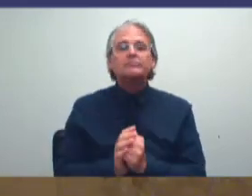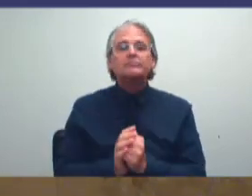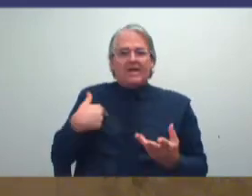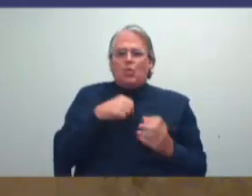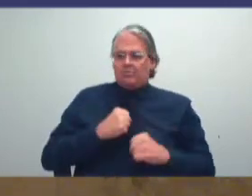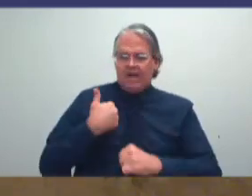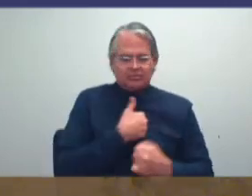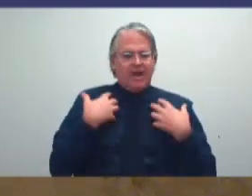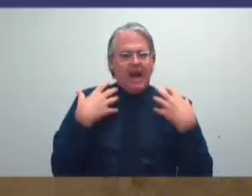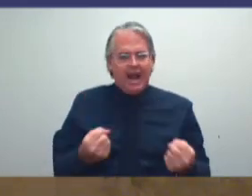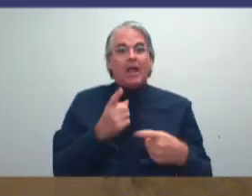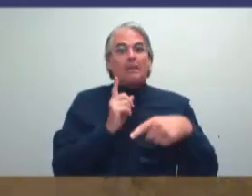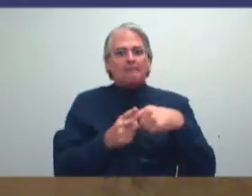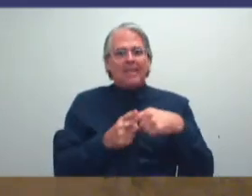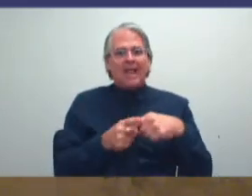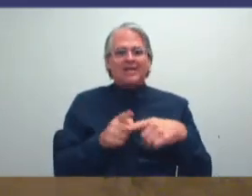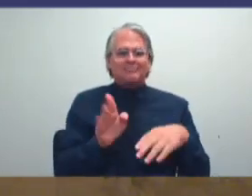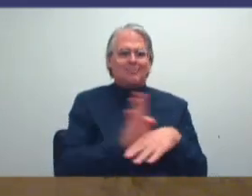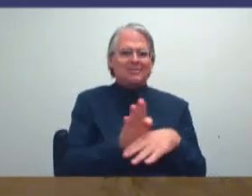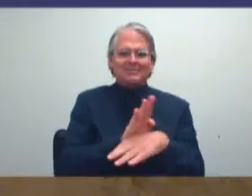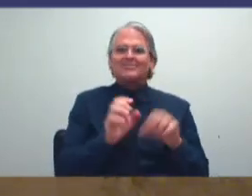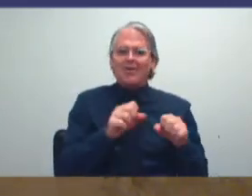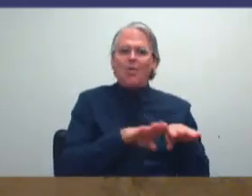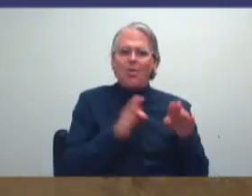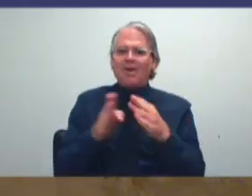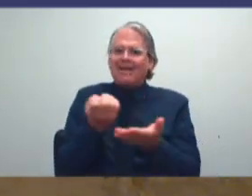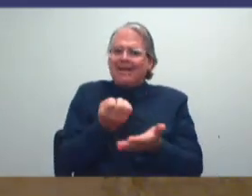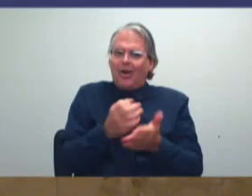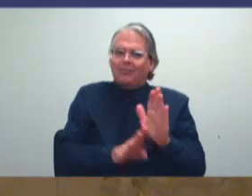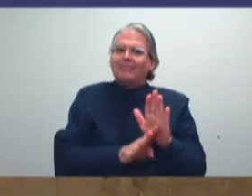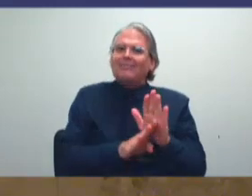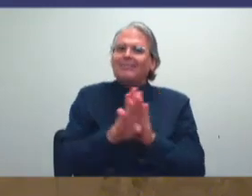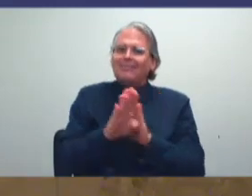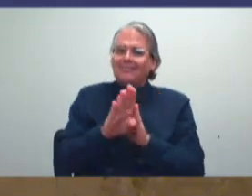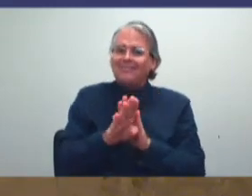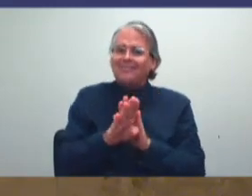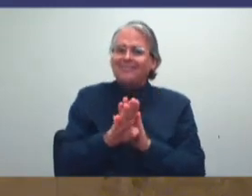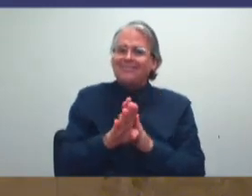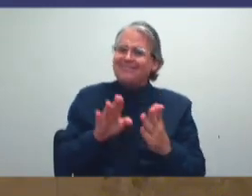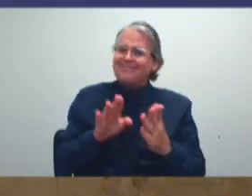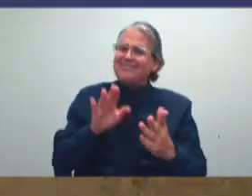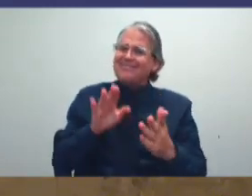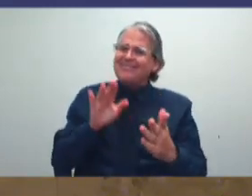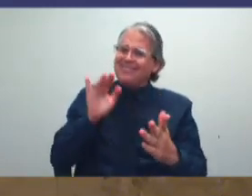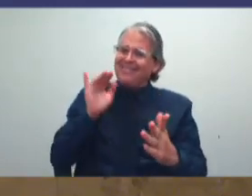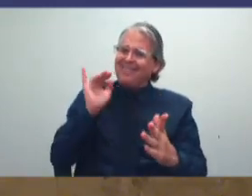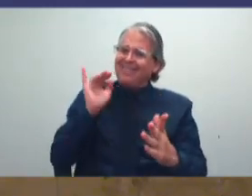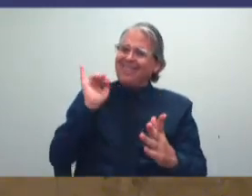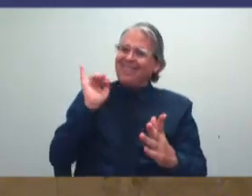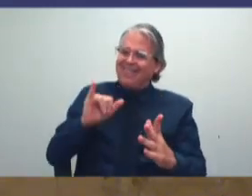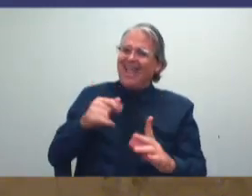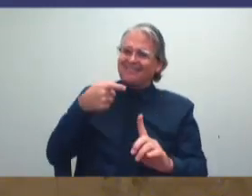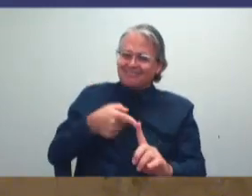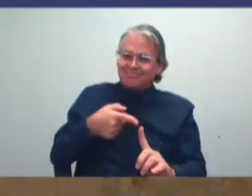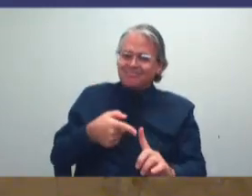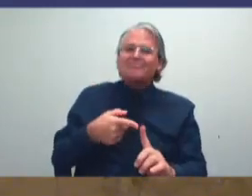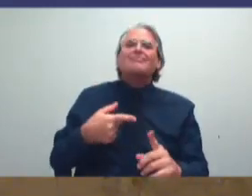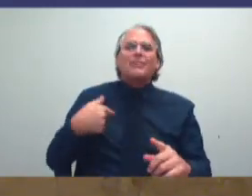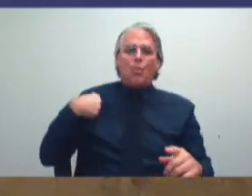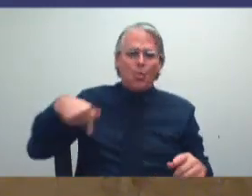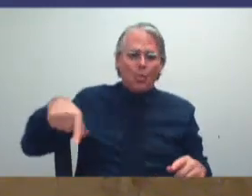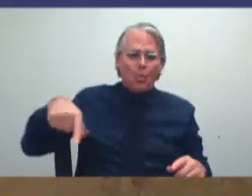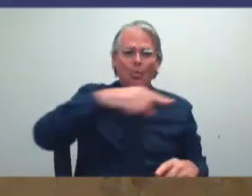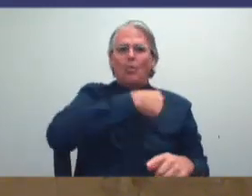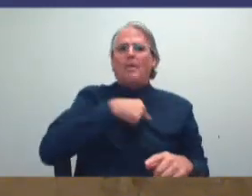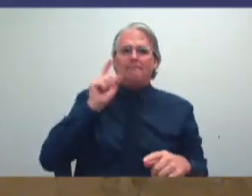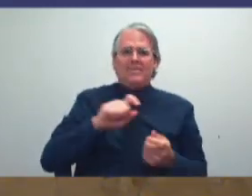fighting COVID-19, is modifying our behavior. And that's what this risk meter does. So this